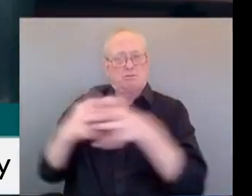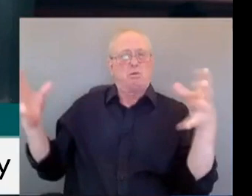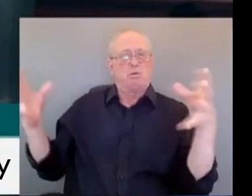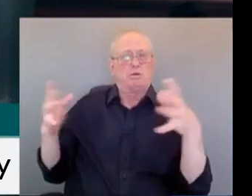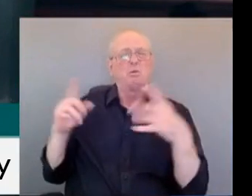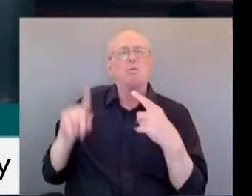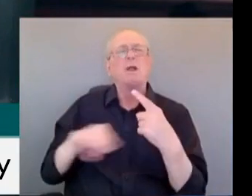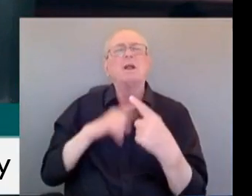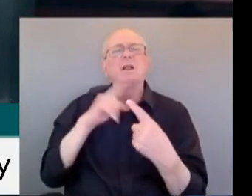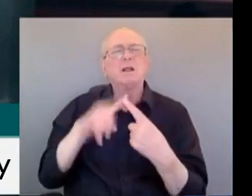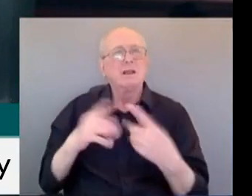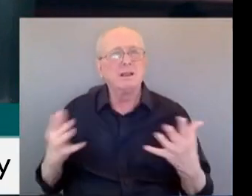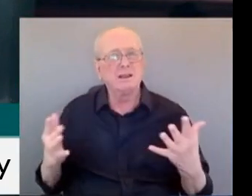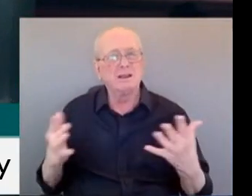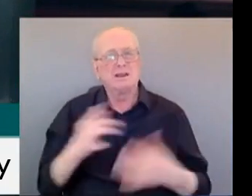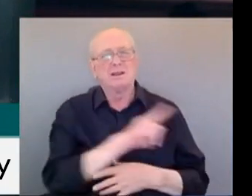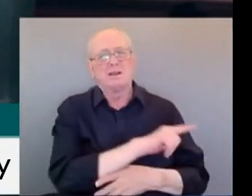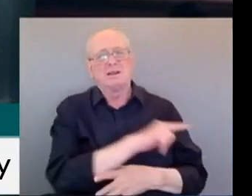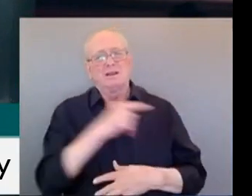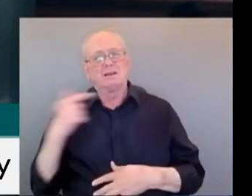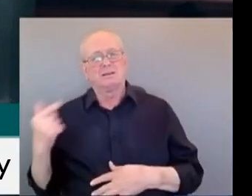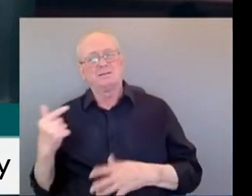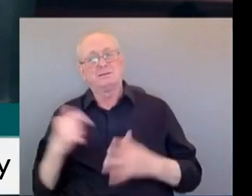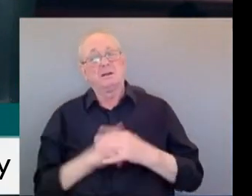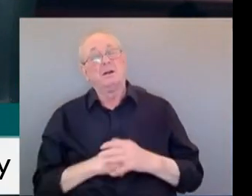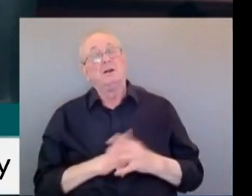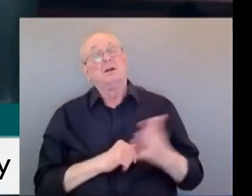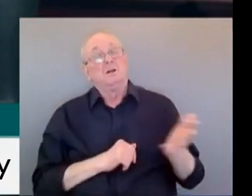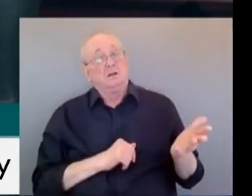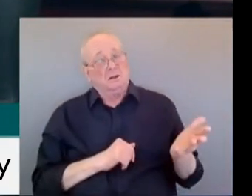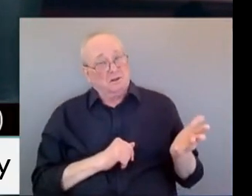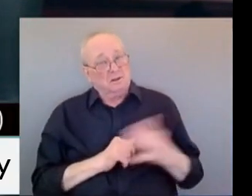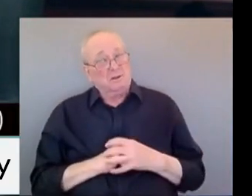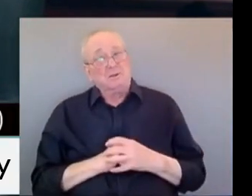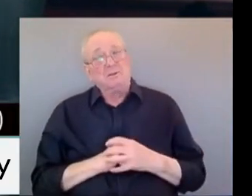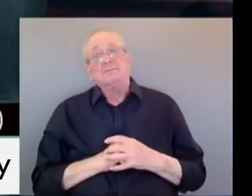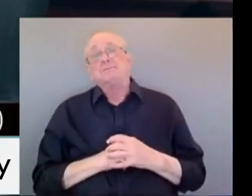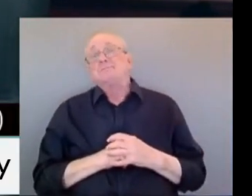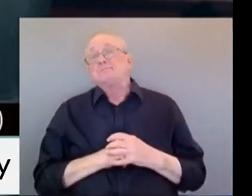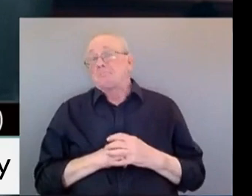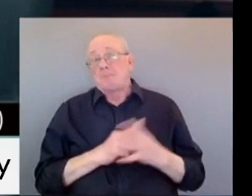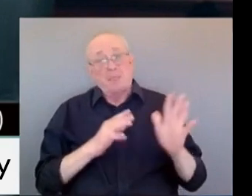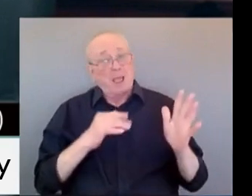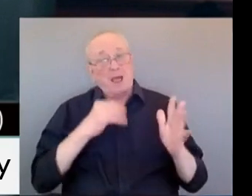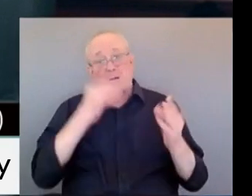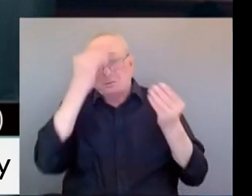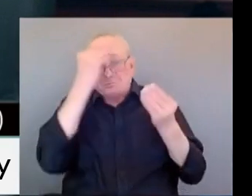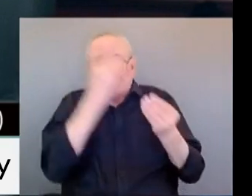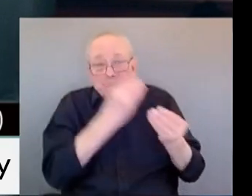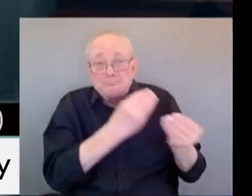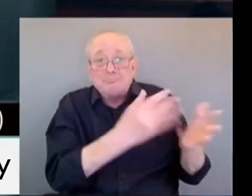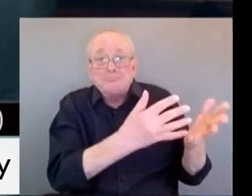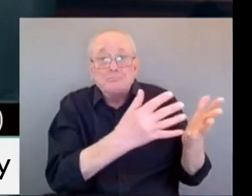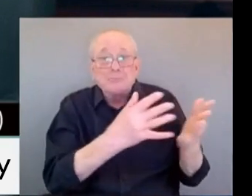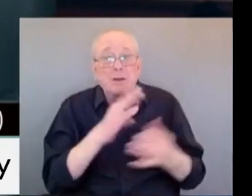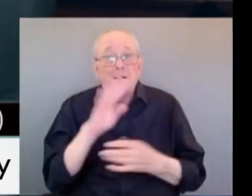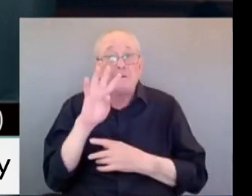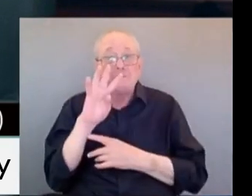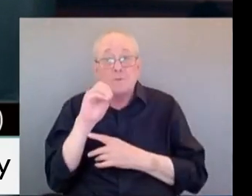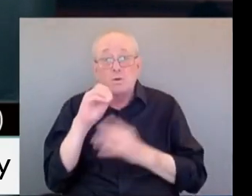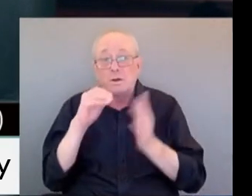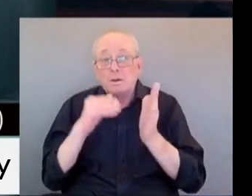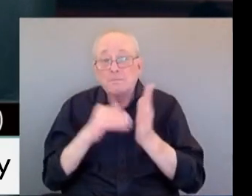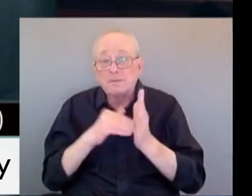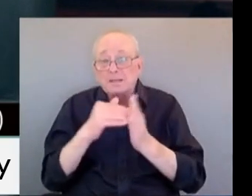I would love to share with the members opposite that there is $40 million for caribou recovery work in budget 2025. The